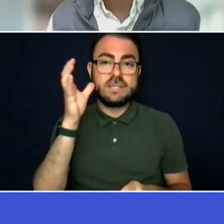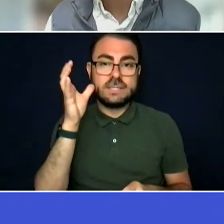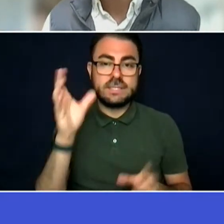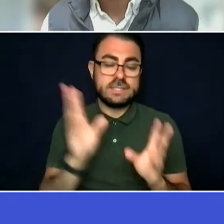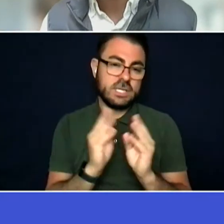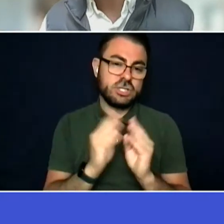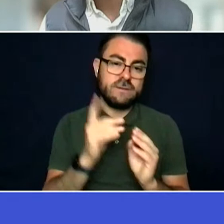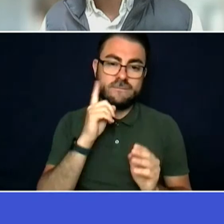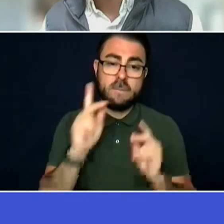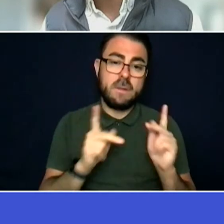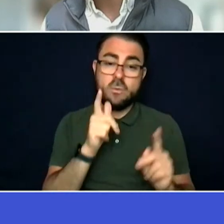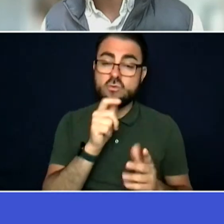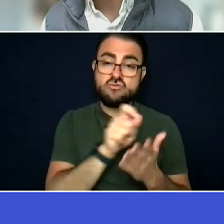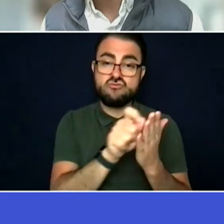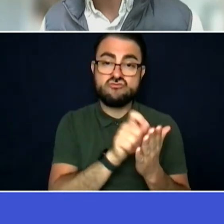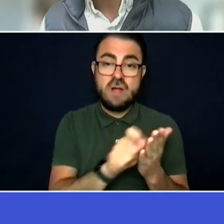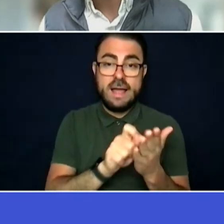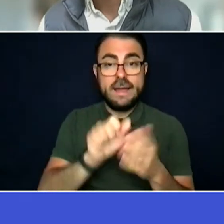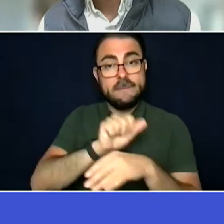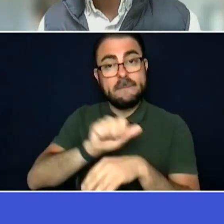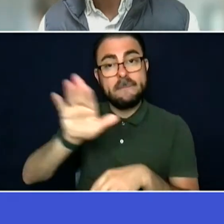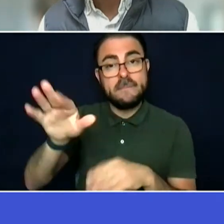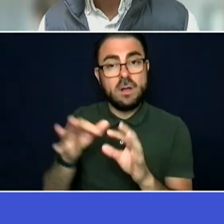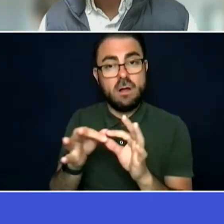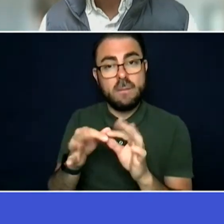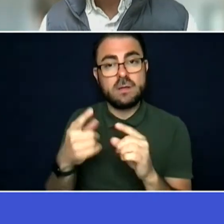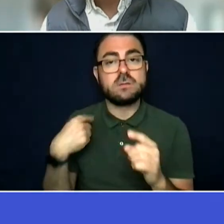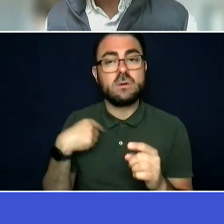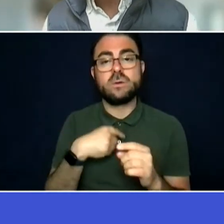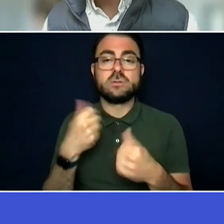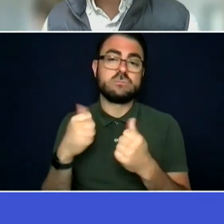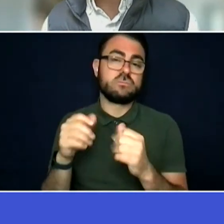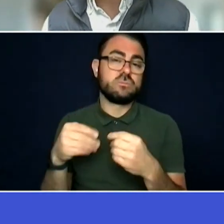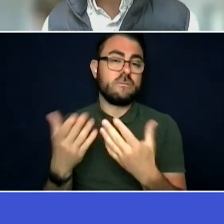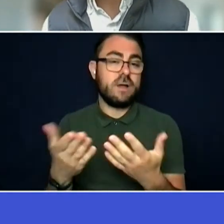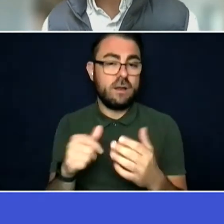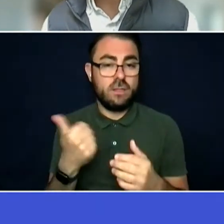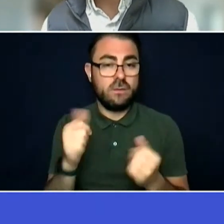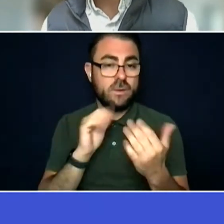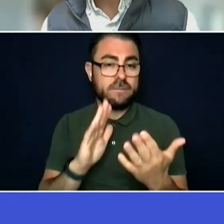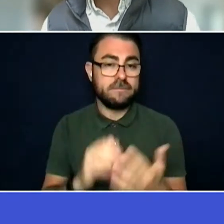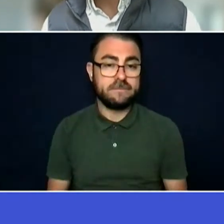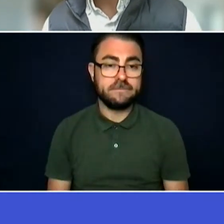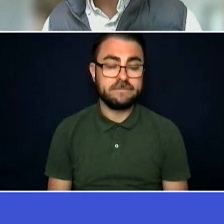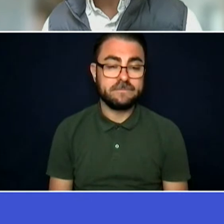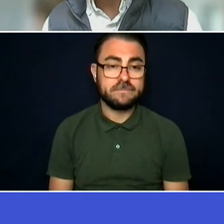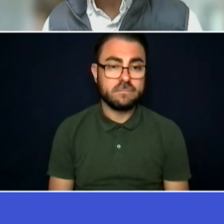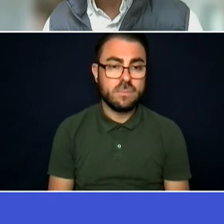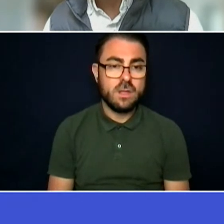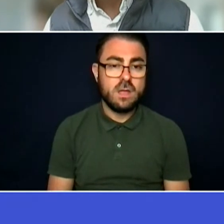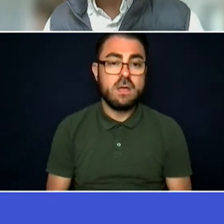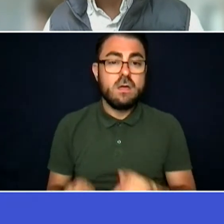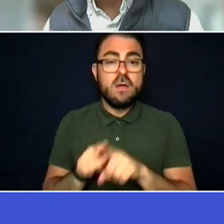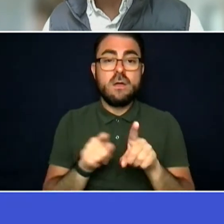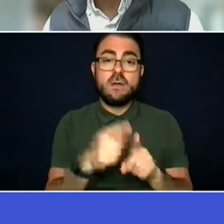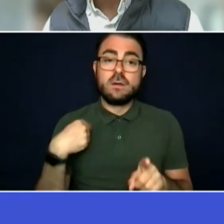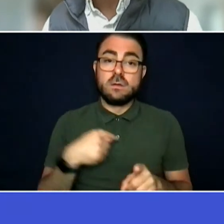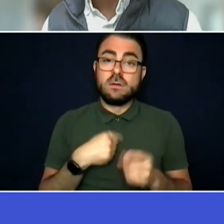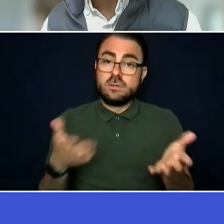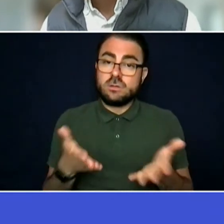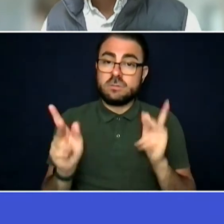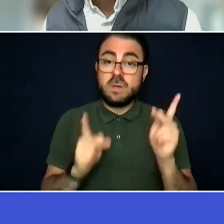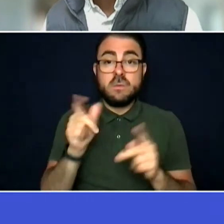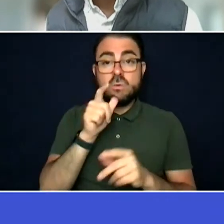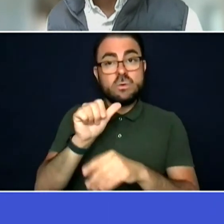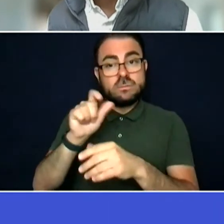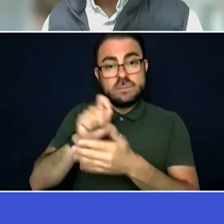another format, so we can provide that avenue. And then we encourage folks to submit written comments through our online survey or